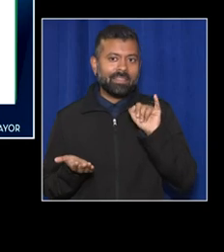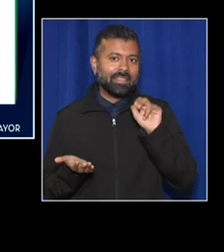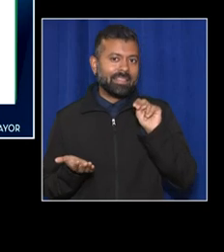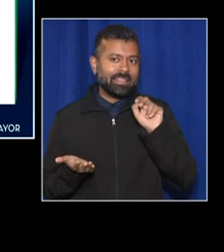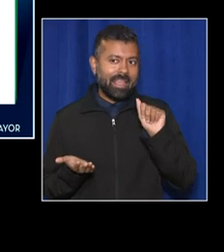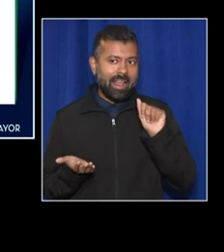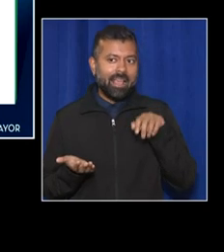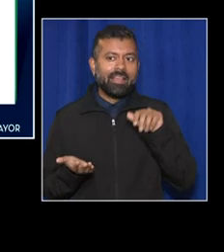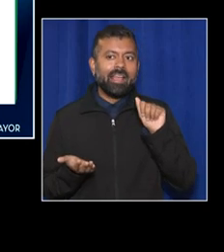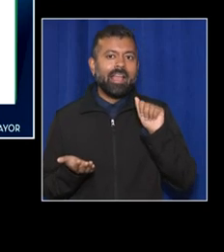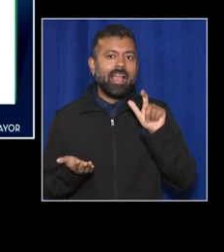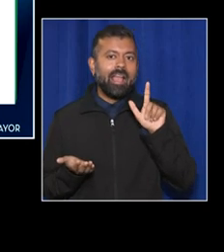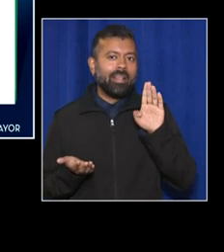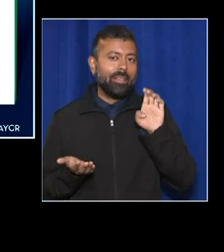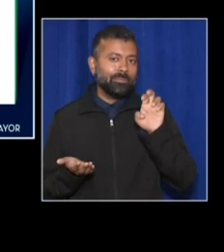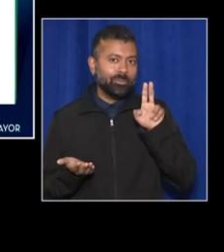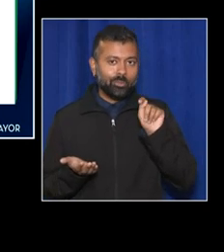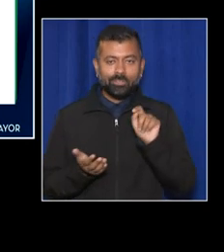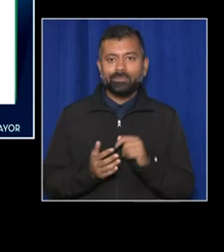844-881-1314.